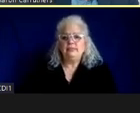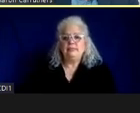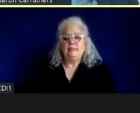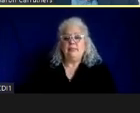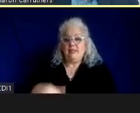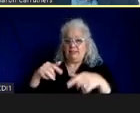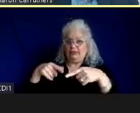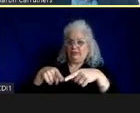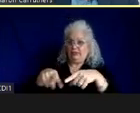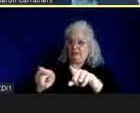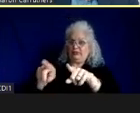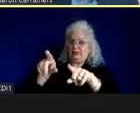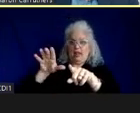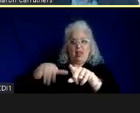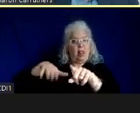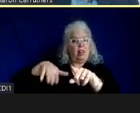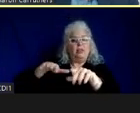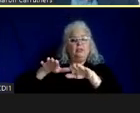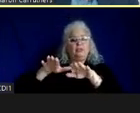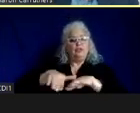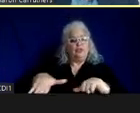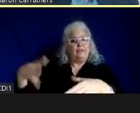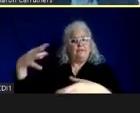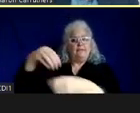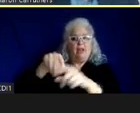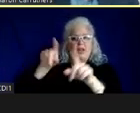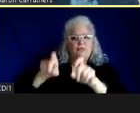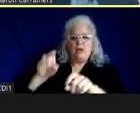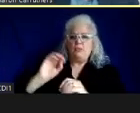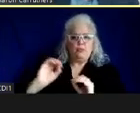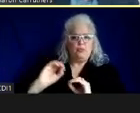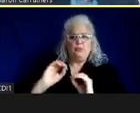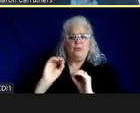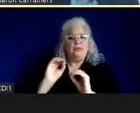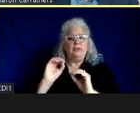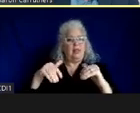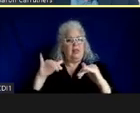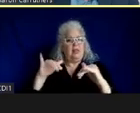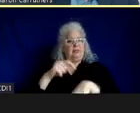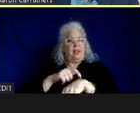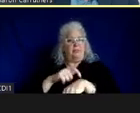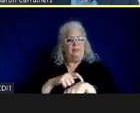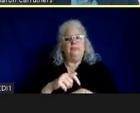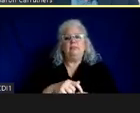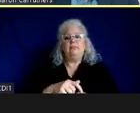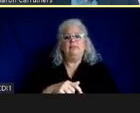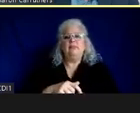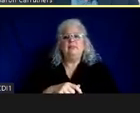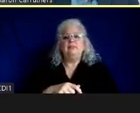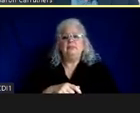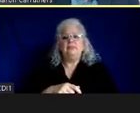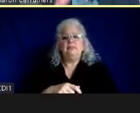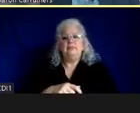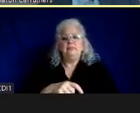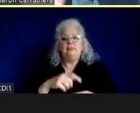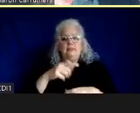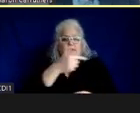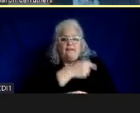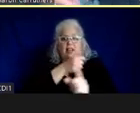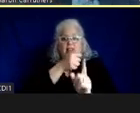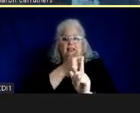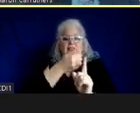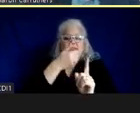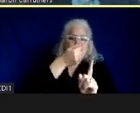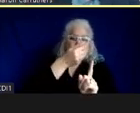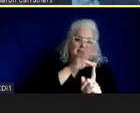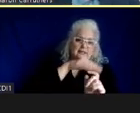Moderna is approved for people 18 or older. And both companies have begun clinical trials on younger people, and they're doing it in